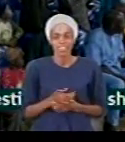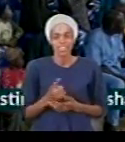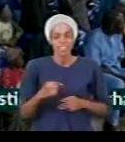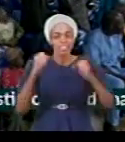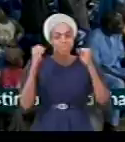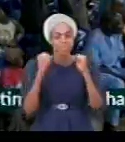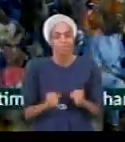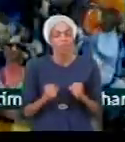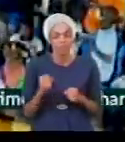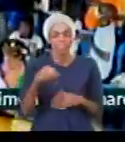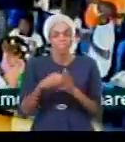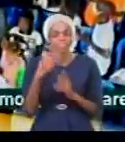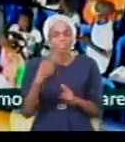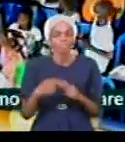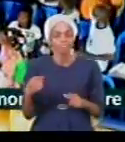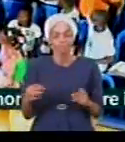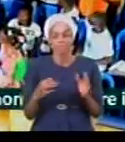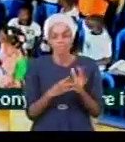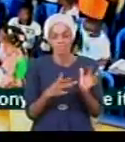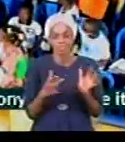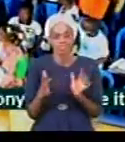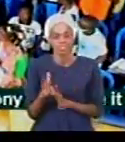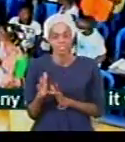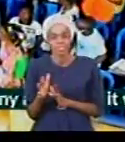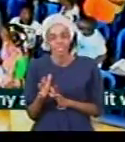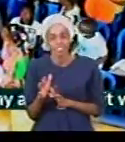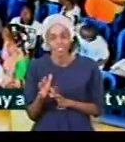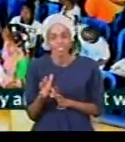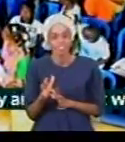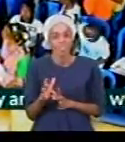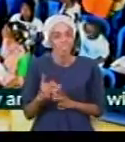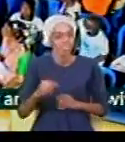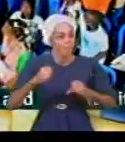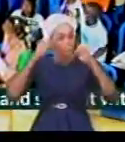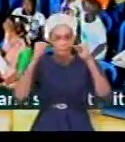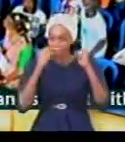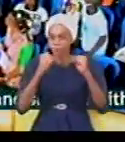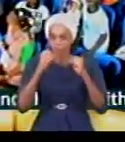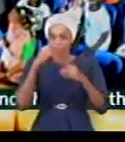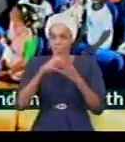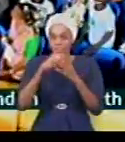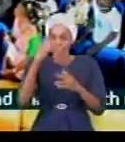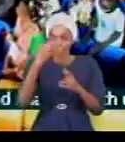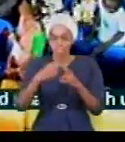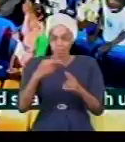Power in the name of Jesus. You heard it in the prayer